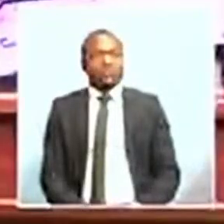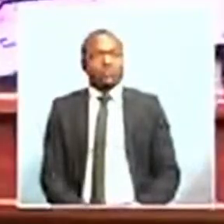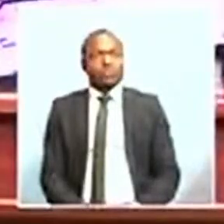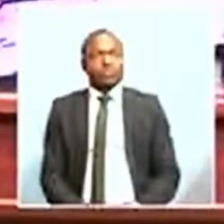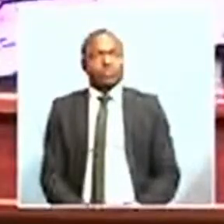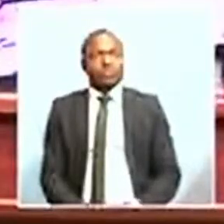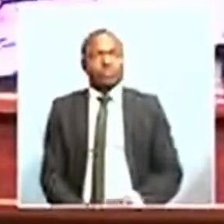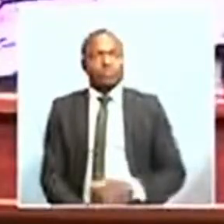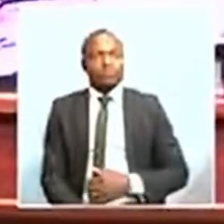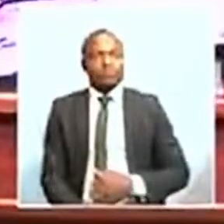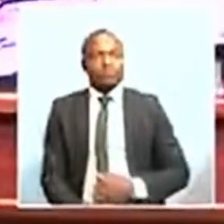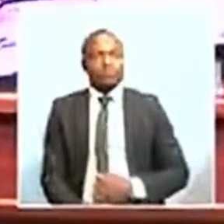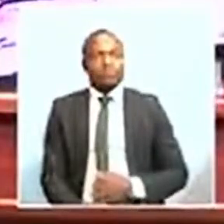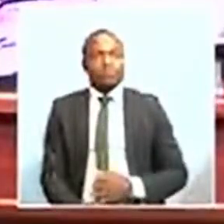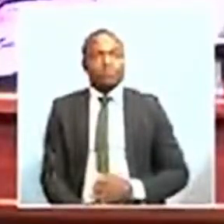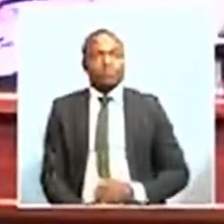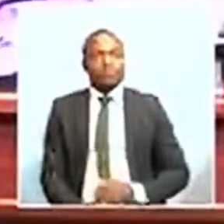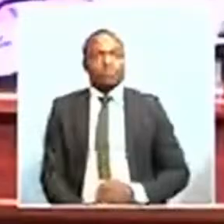My speech.